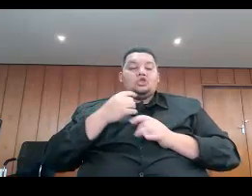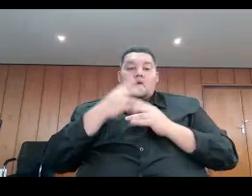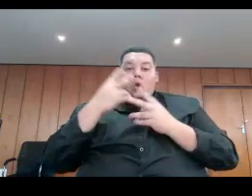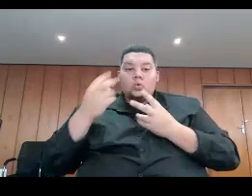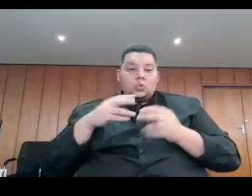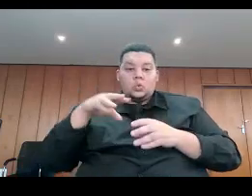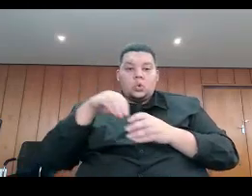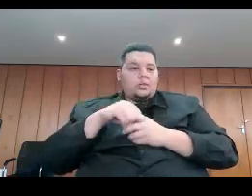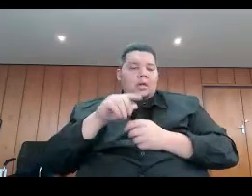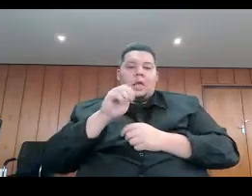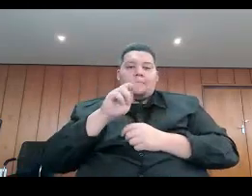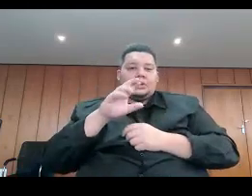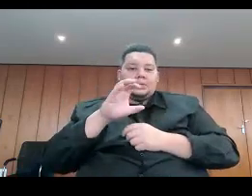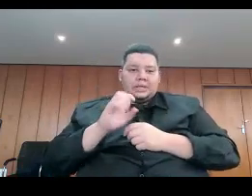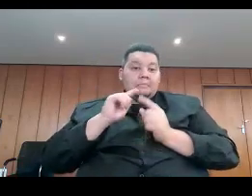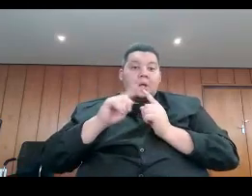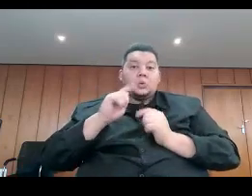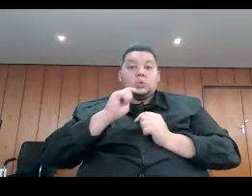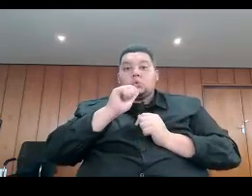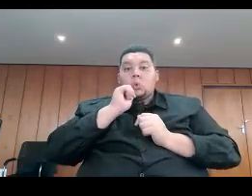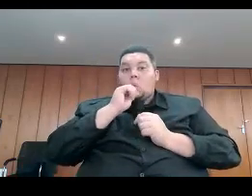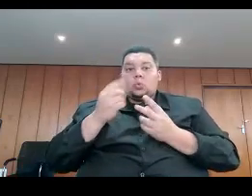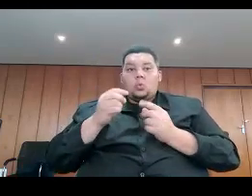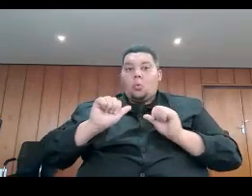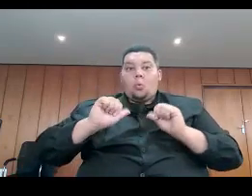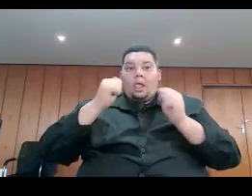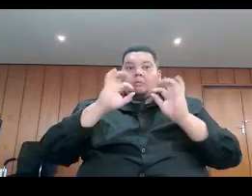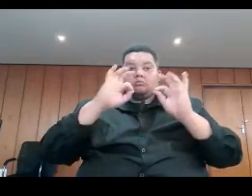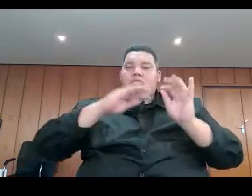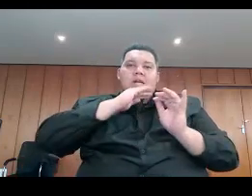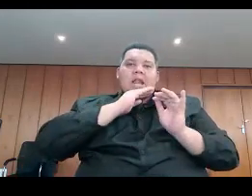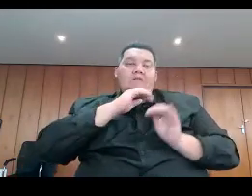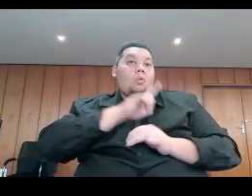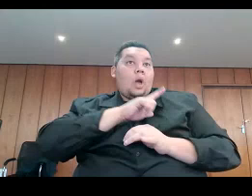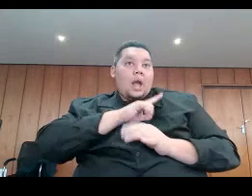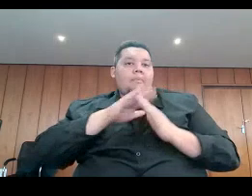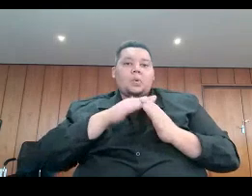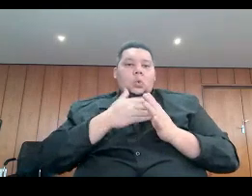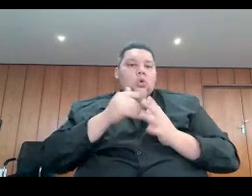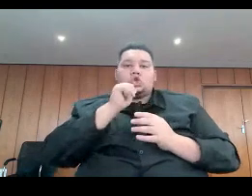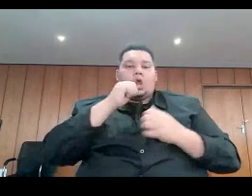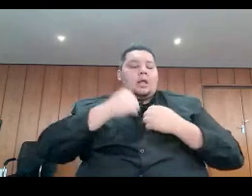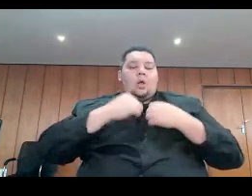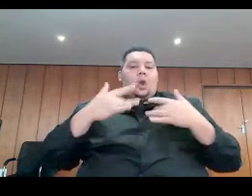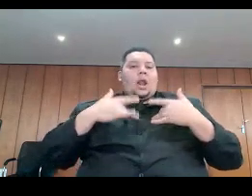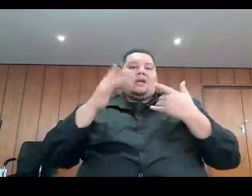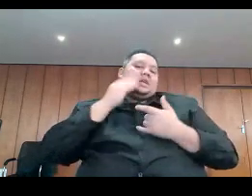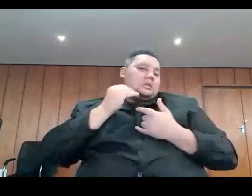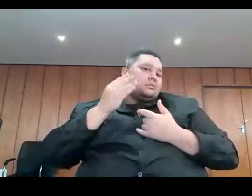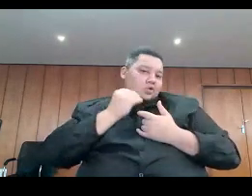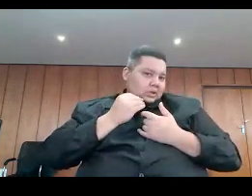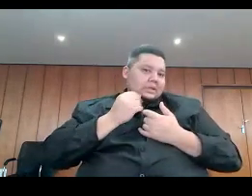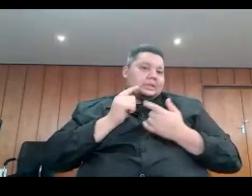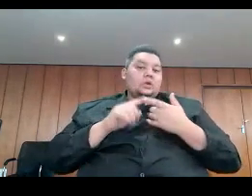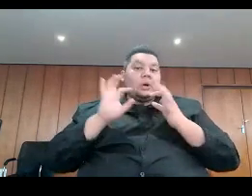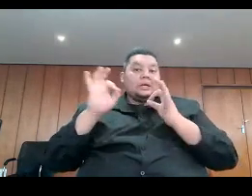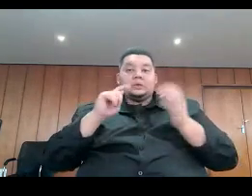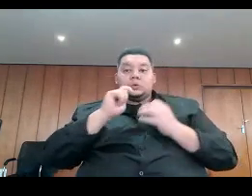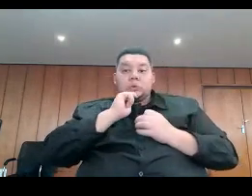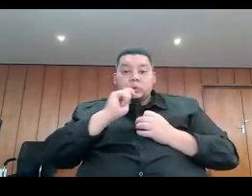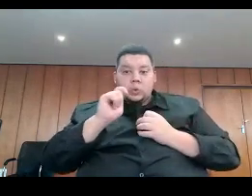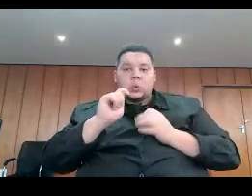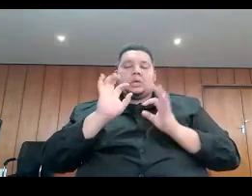do within the MRC, but really not doing it well enough, simply because it wasn't our lived experience. And so really